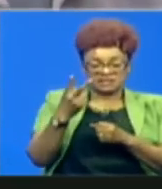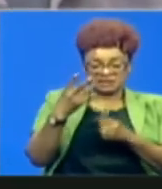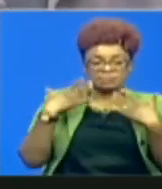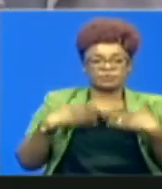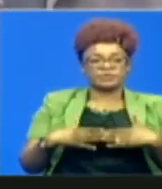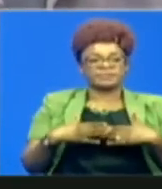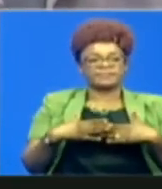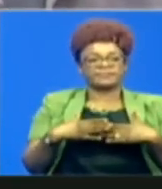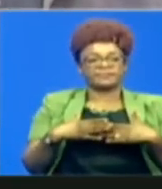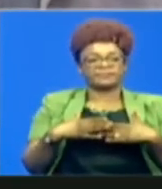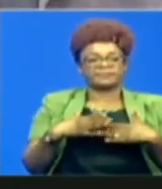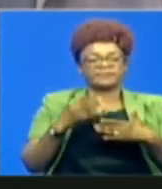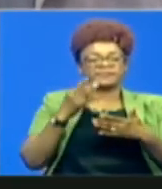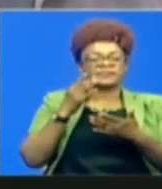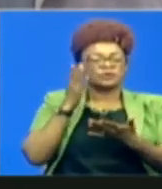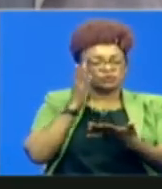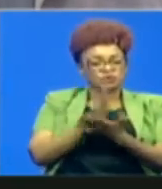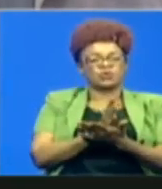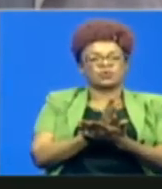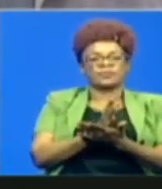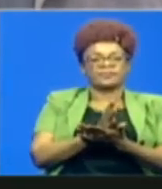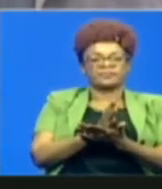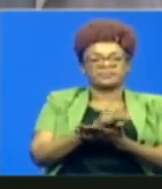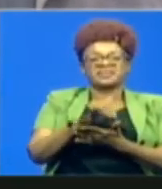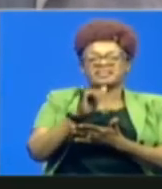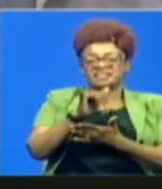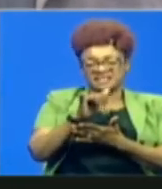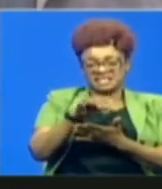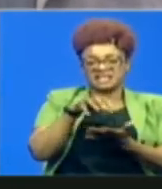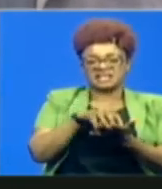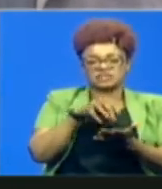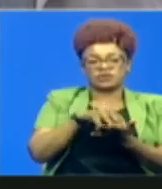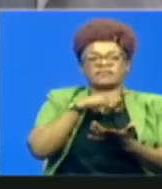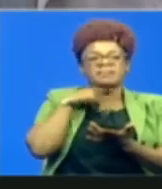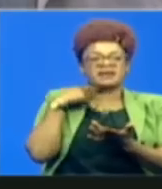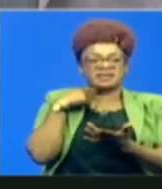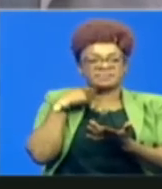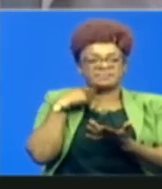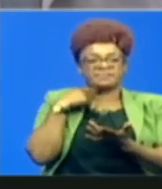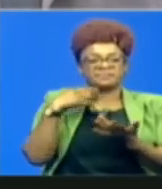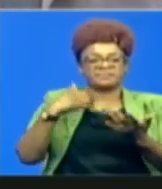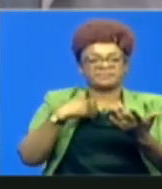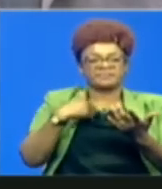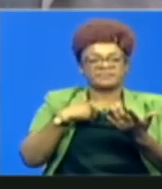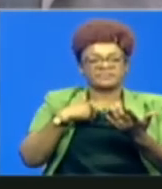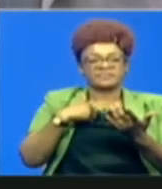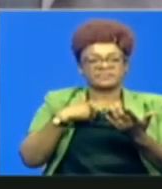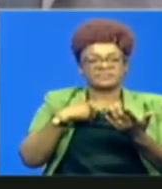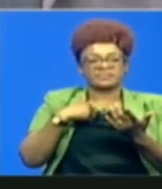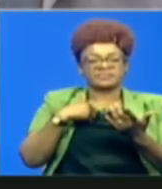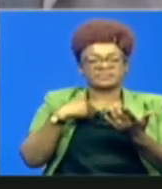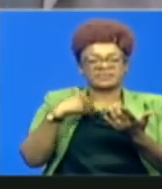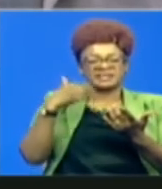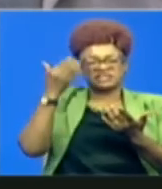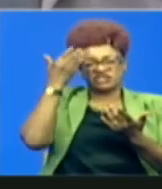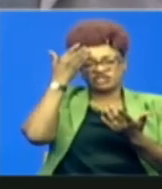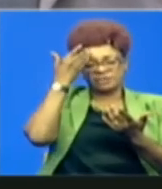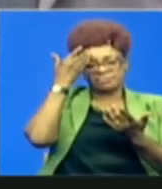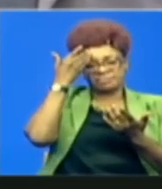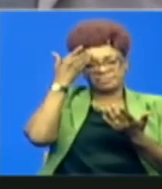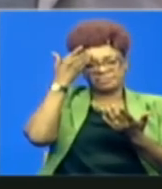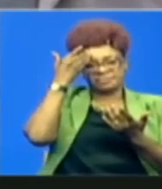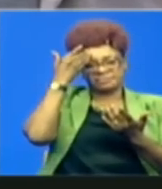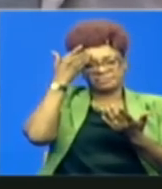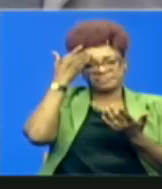and evidently that is a direct case of murder. She has a very sharp, deep